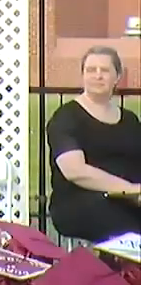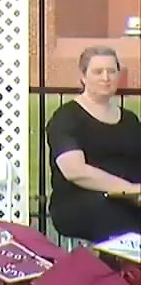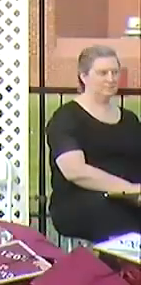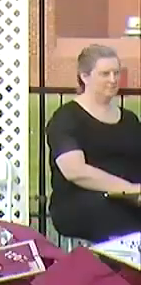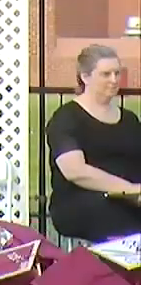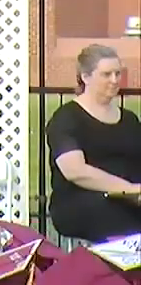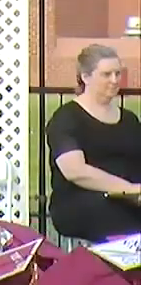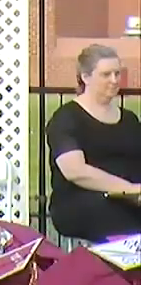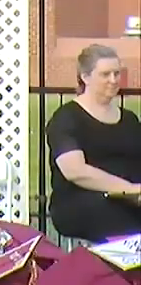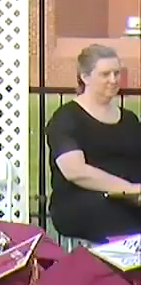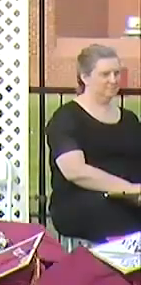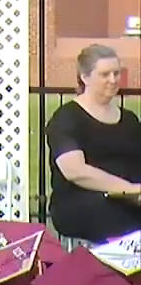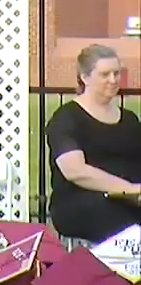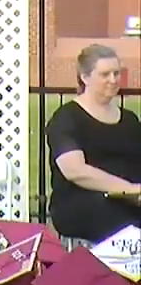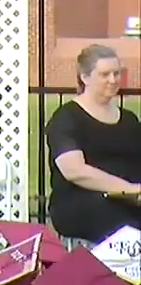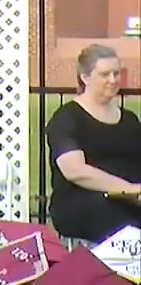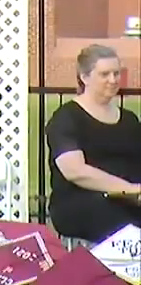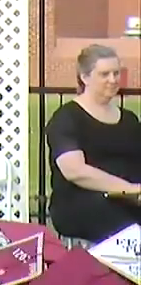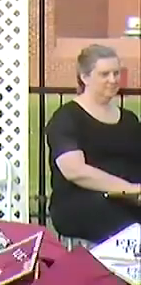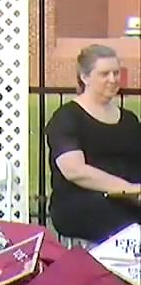Evan Joseph Naparata.